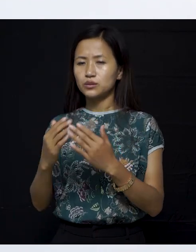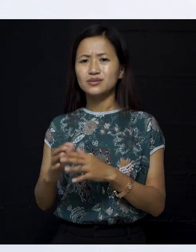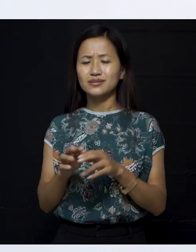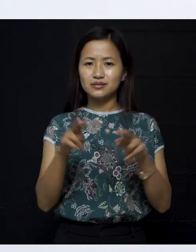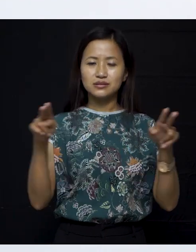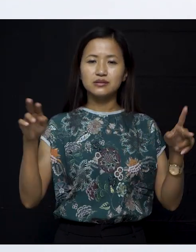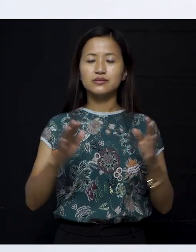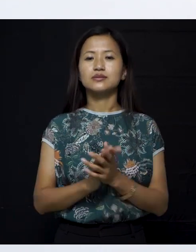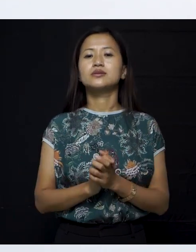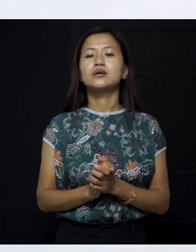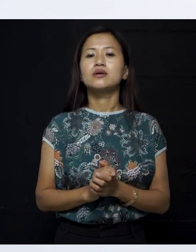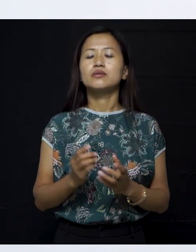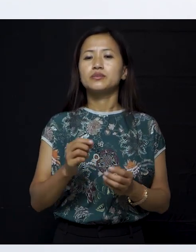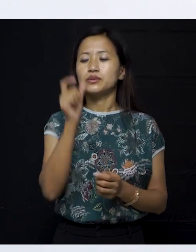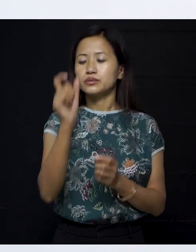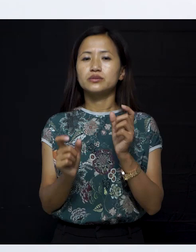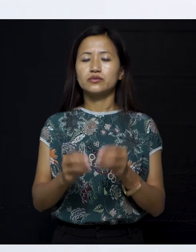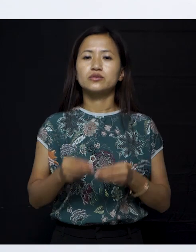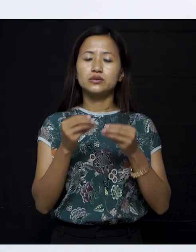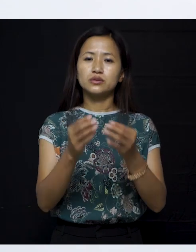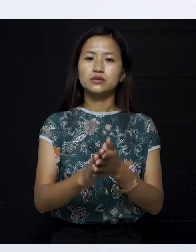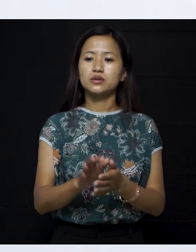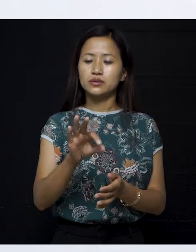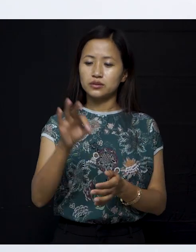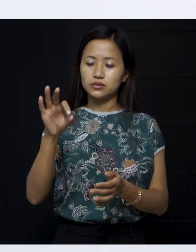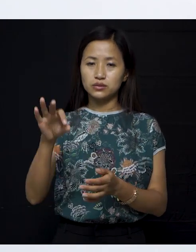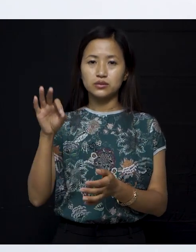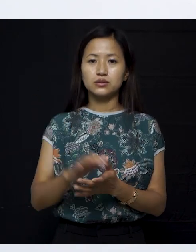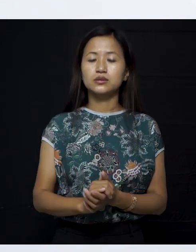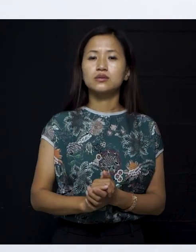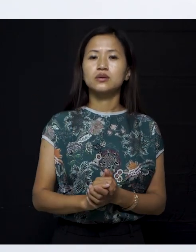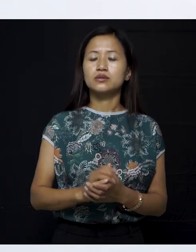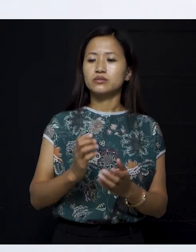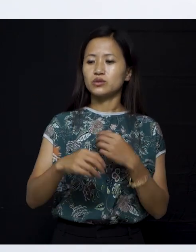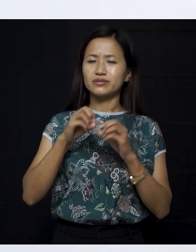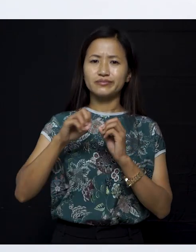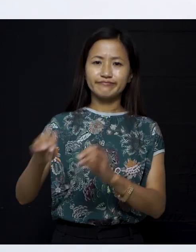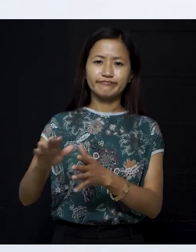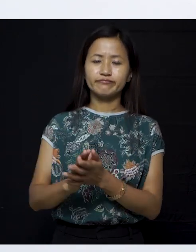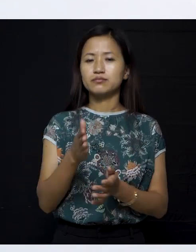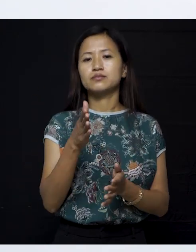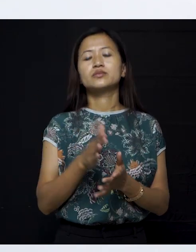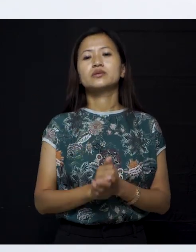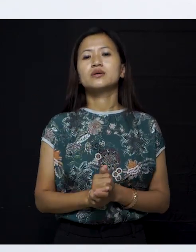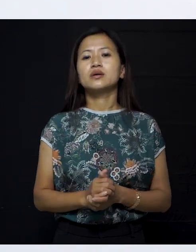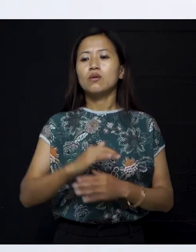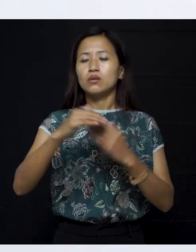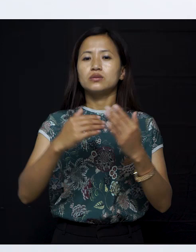the students can also opt for these languages as per their choices without any discriminations, and that all comes